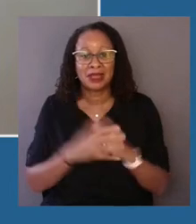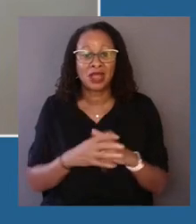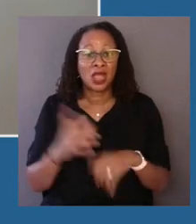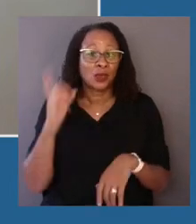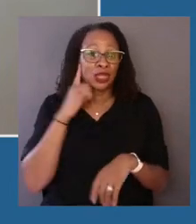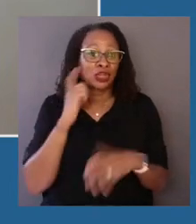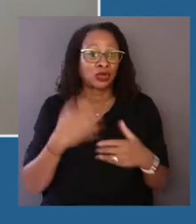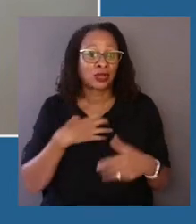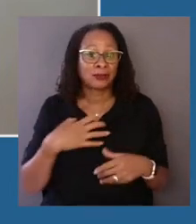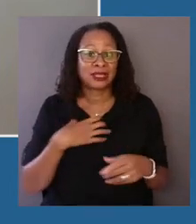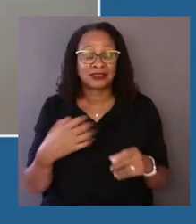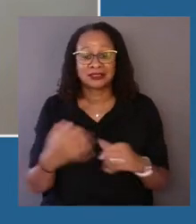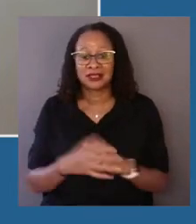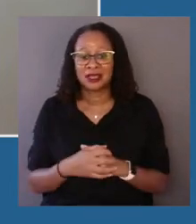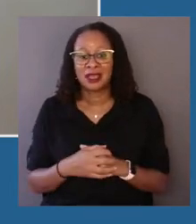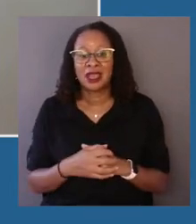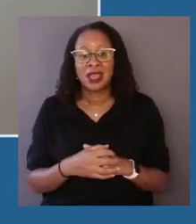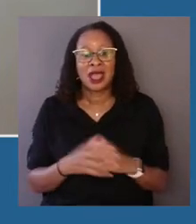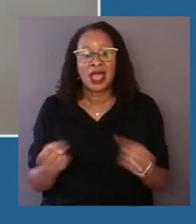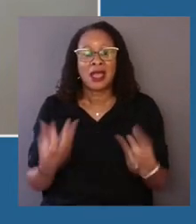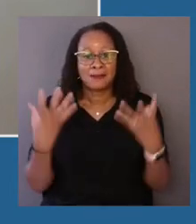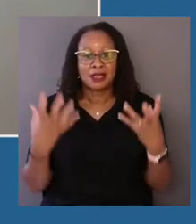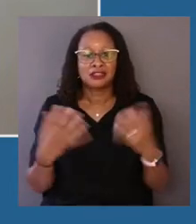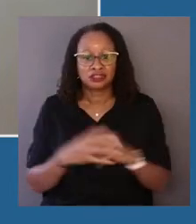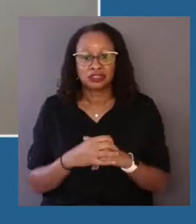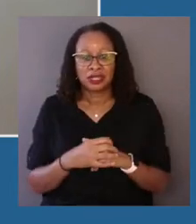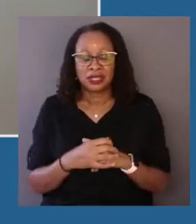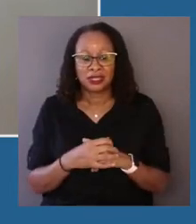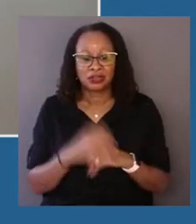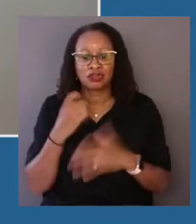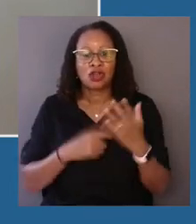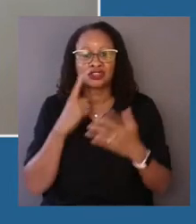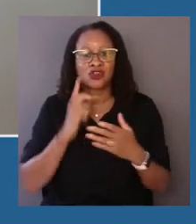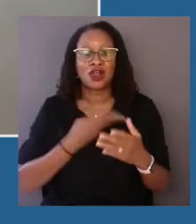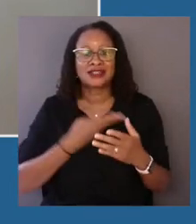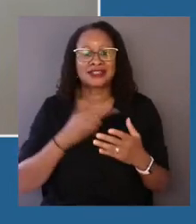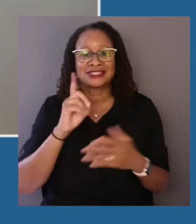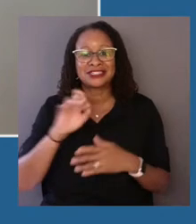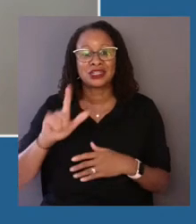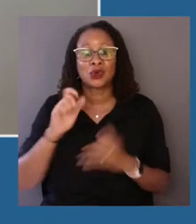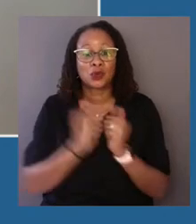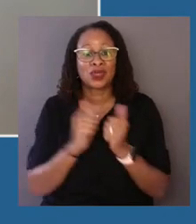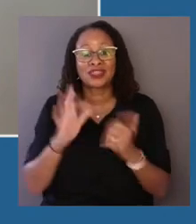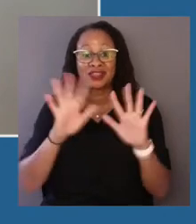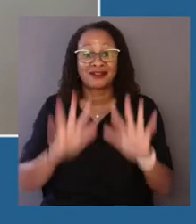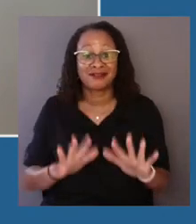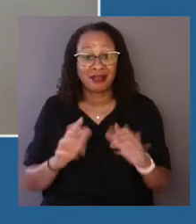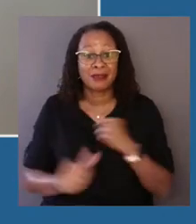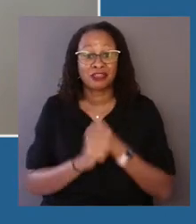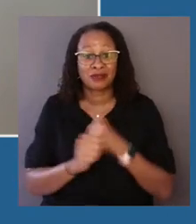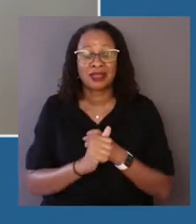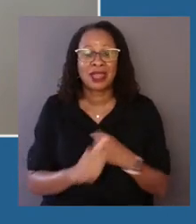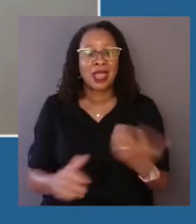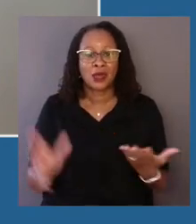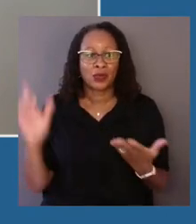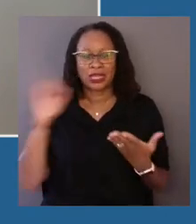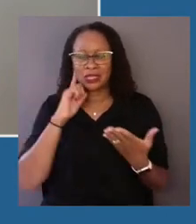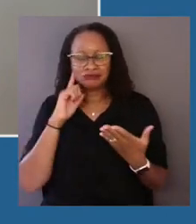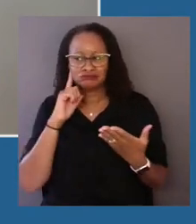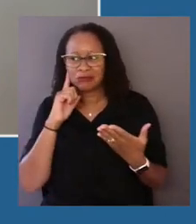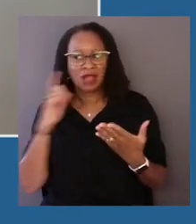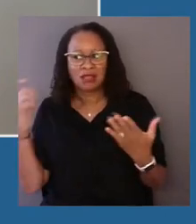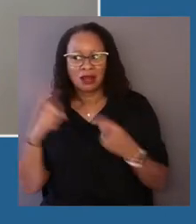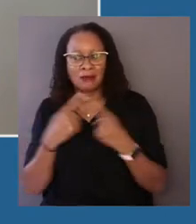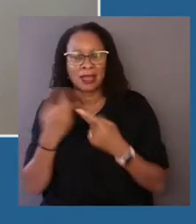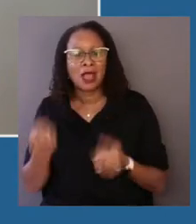it might cost for us to deal with the climate threat. We hear much less of the continuing and rising, skyrocketing, frankly,